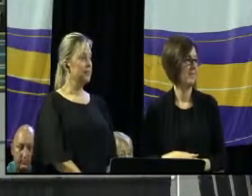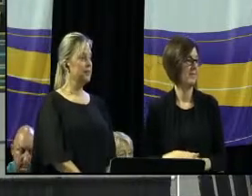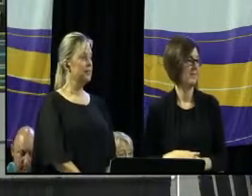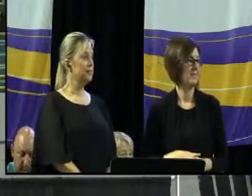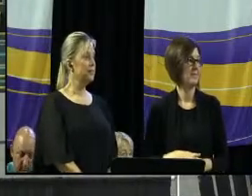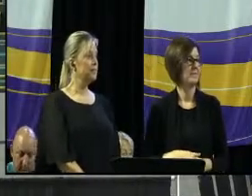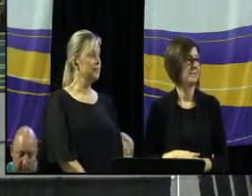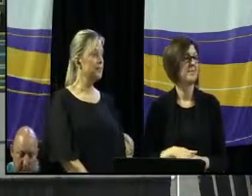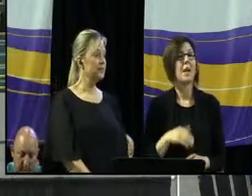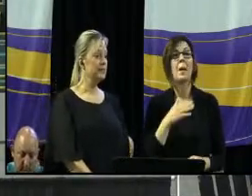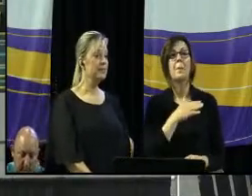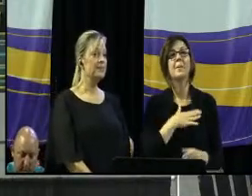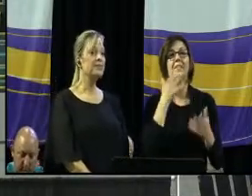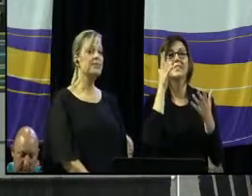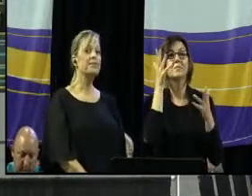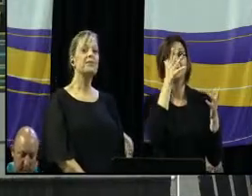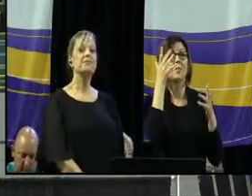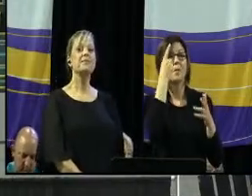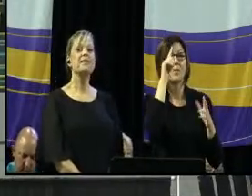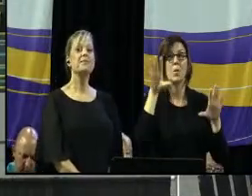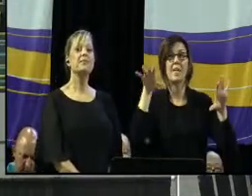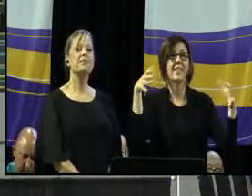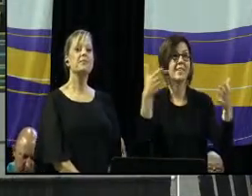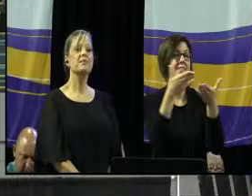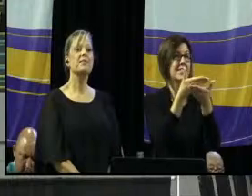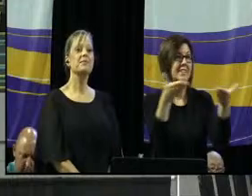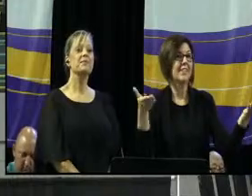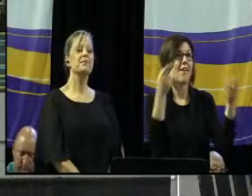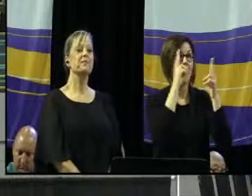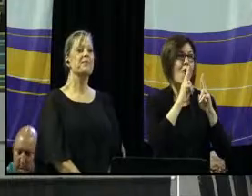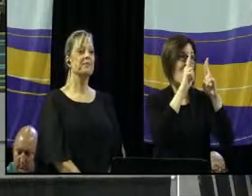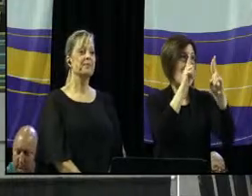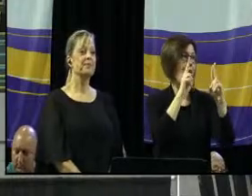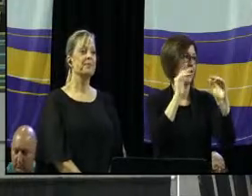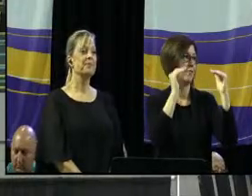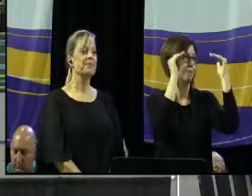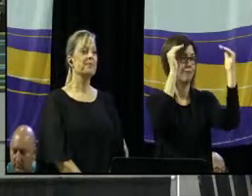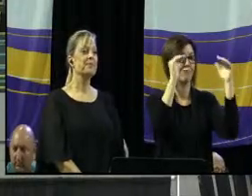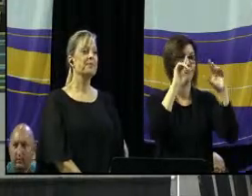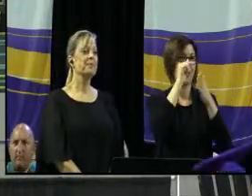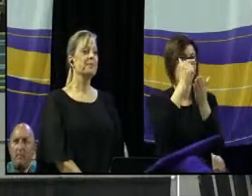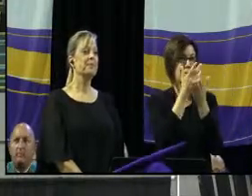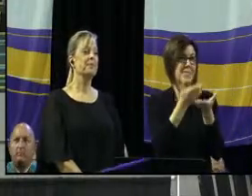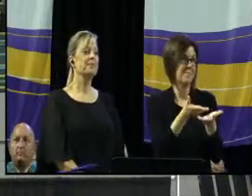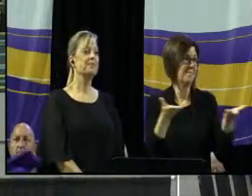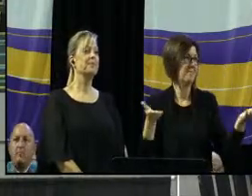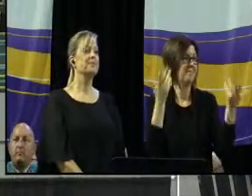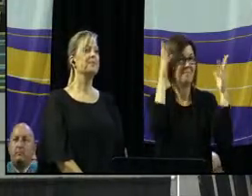Let's give a round of applause for our honor graduates.